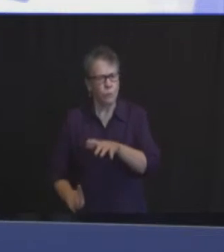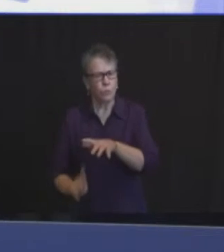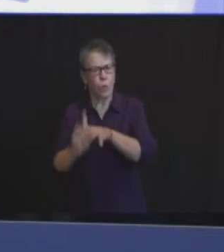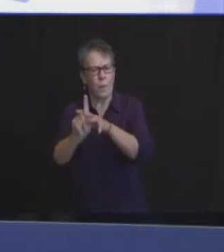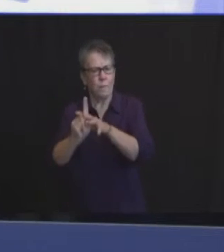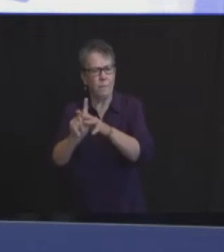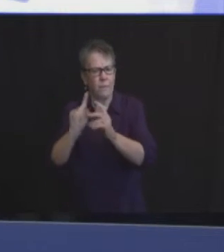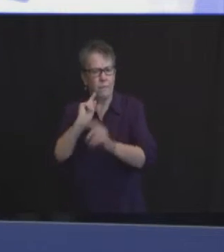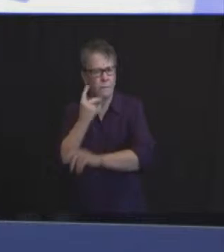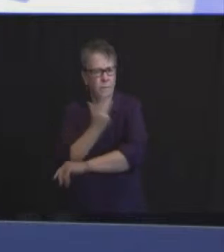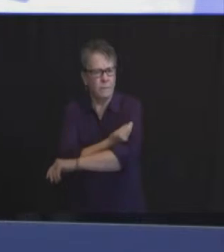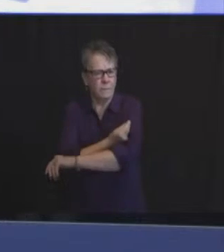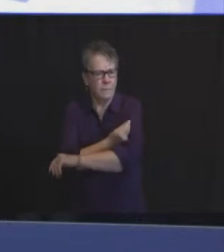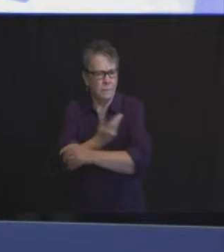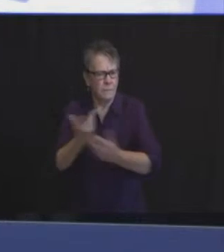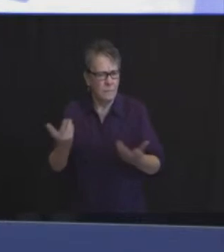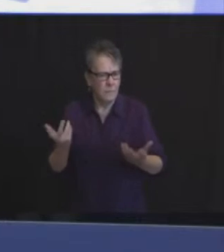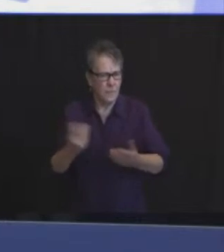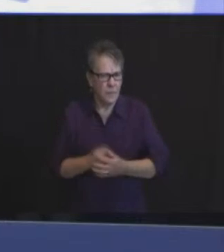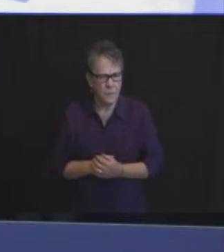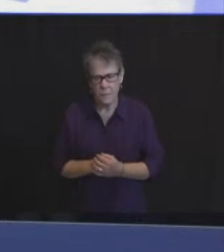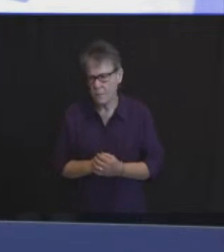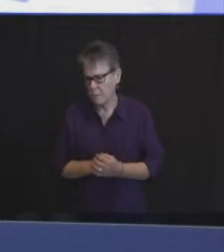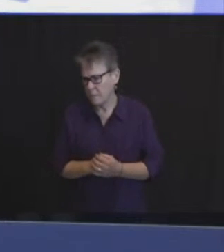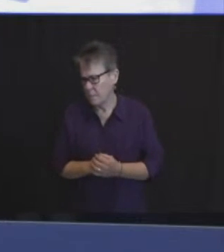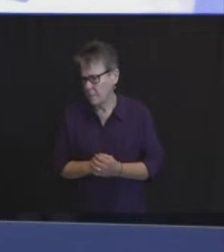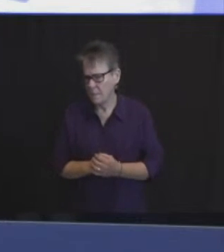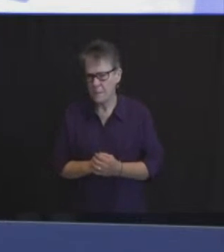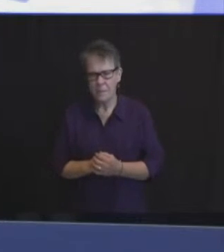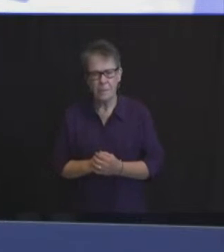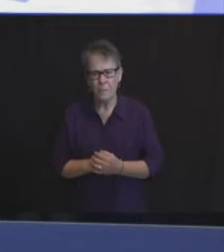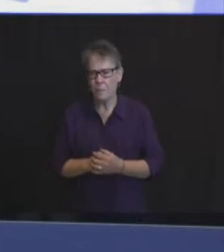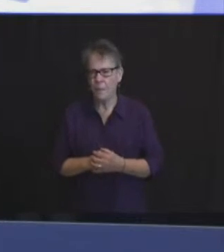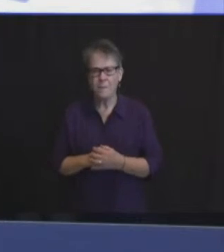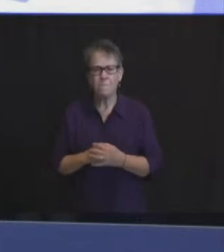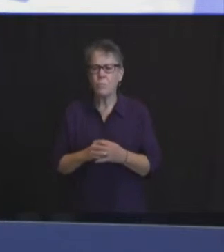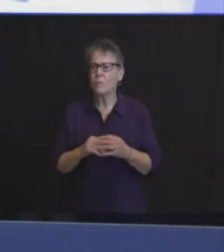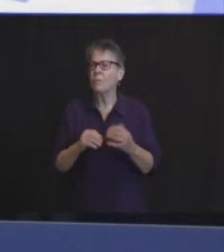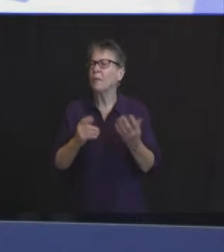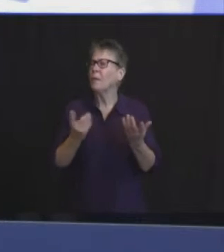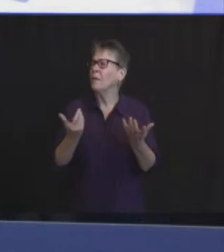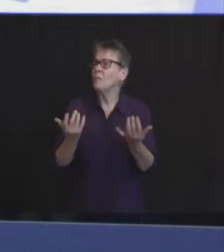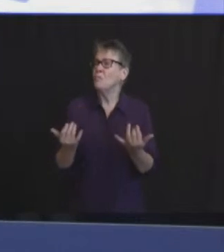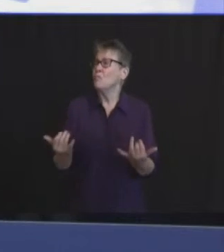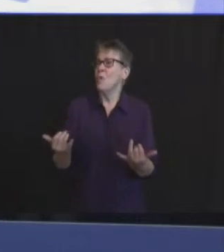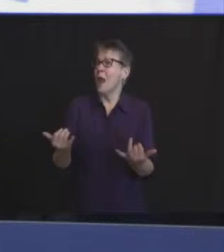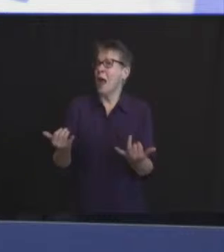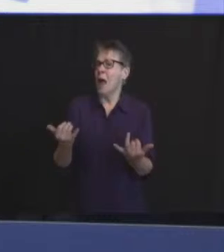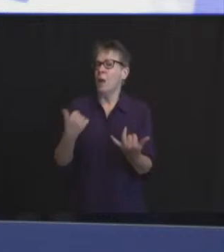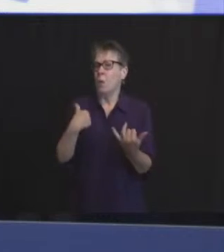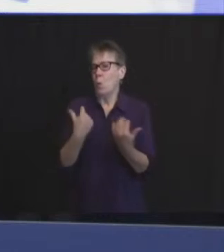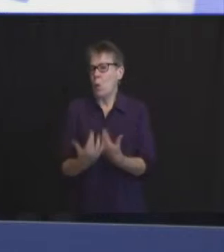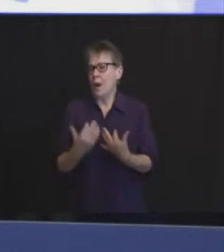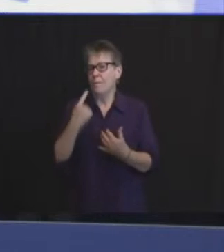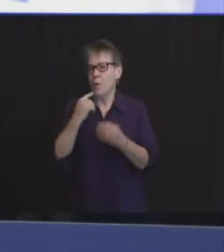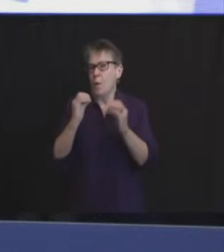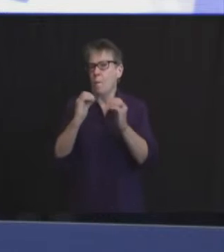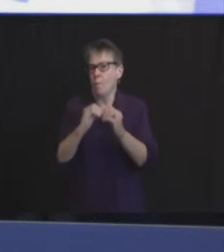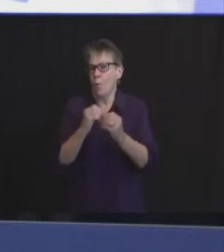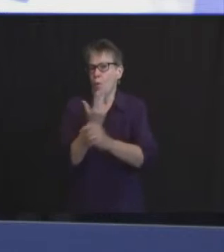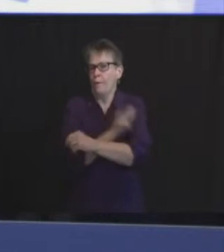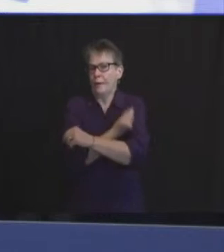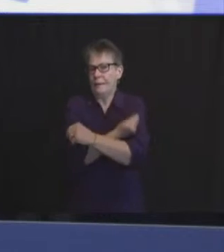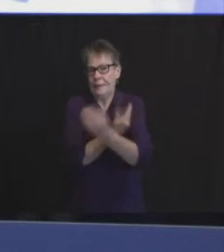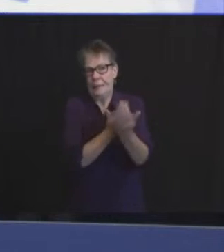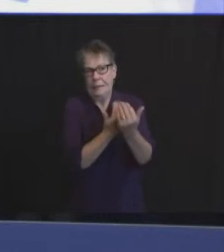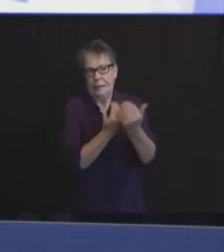situation where the demand is much greater than the supply. Therefore, the focus will be those at highest risk of